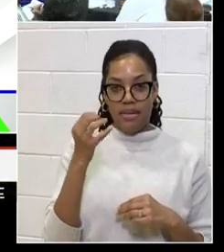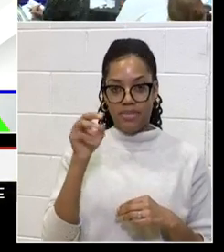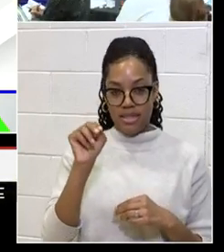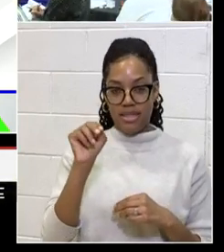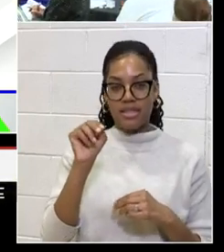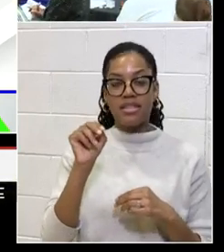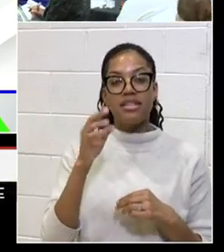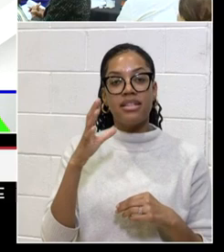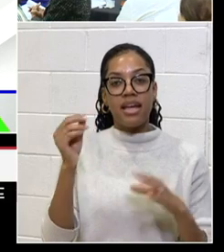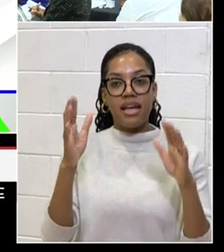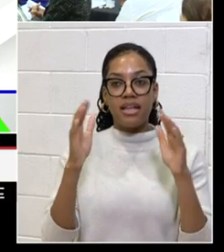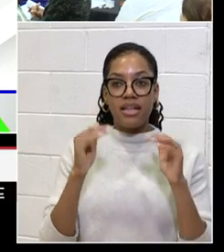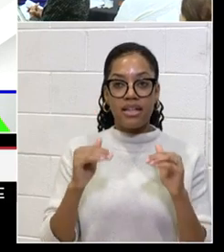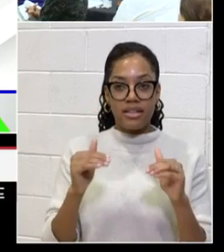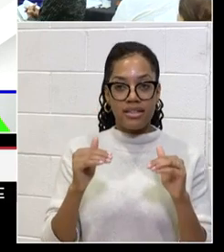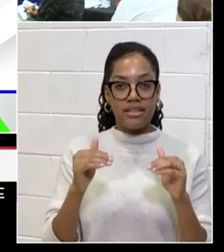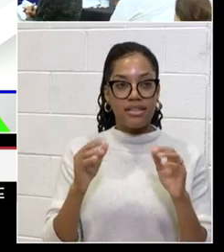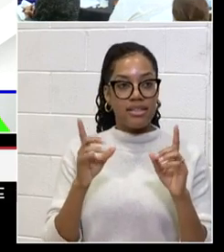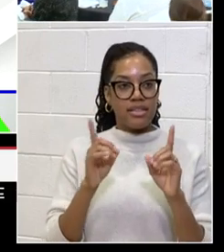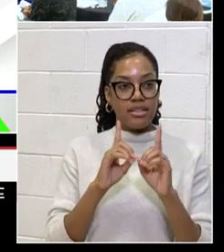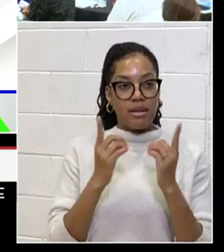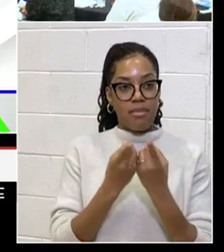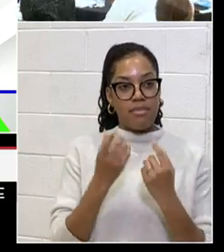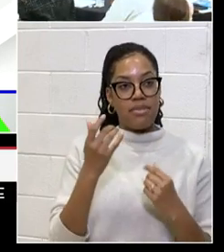There you go, Brian. Banking.